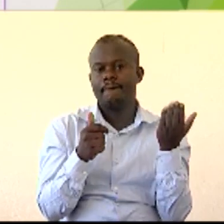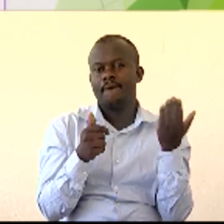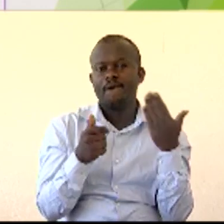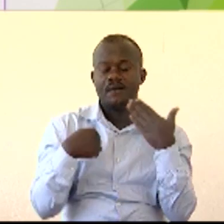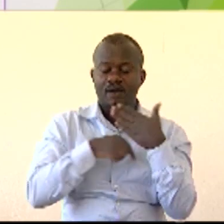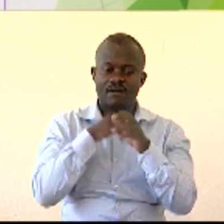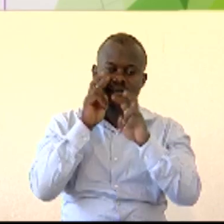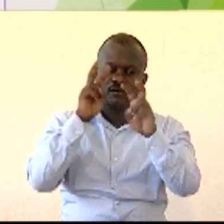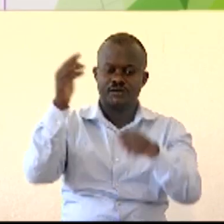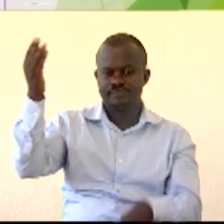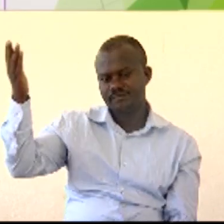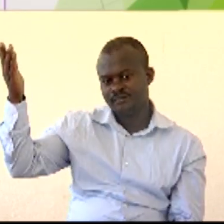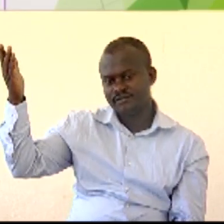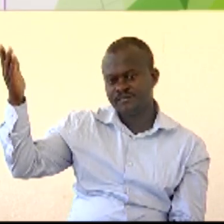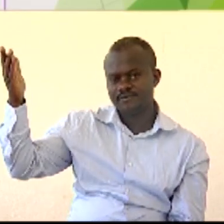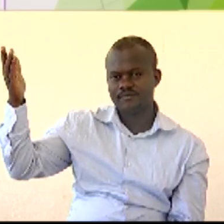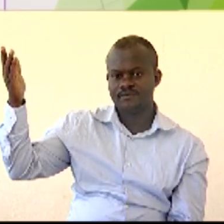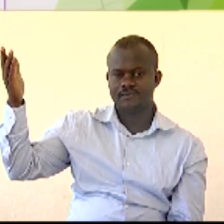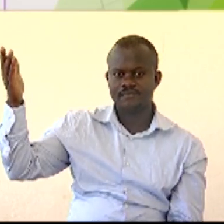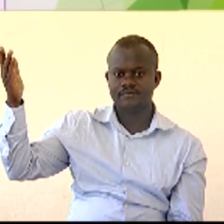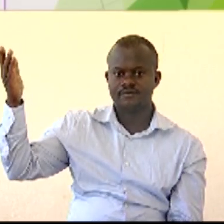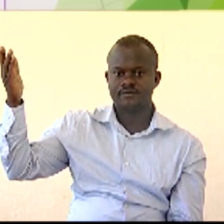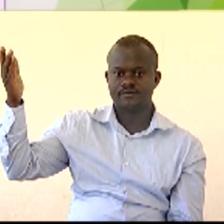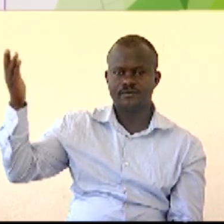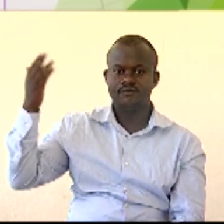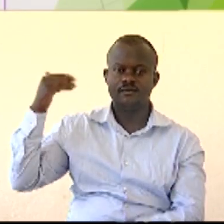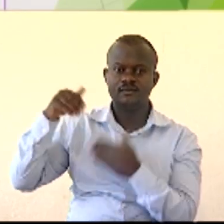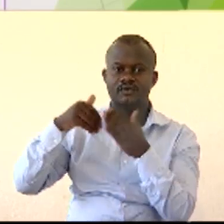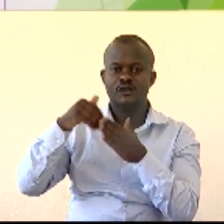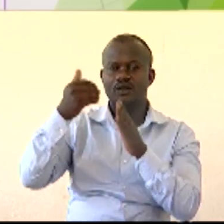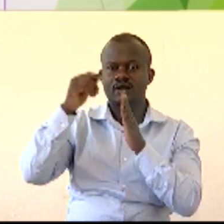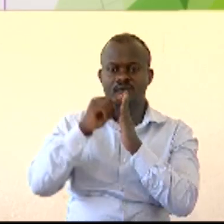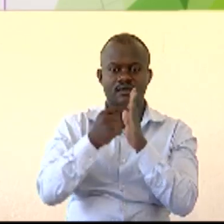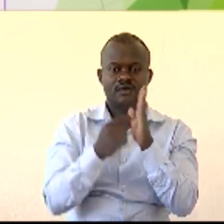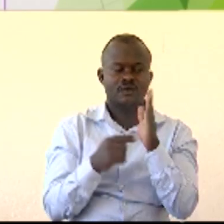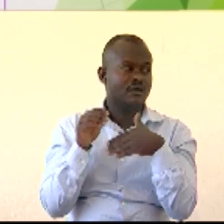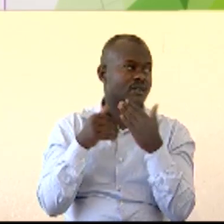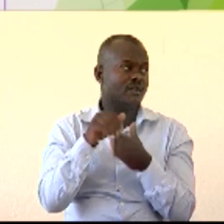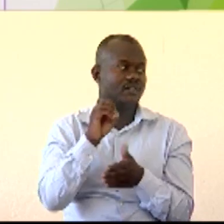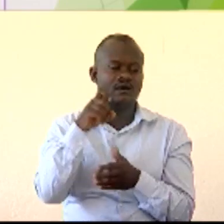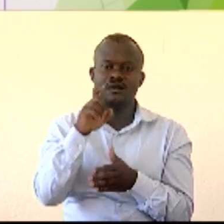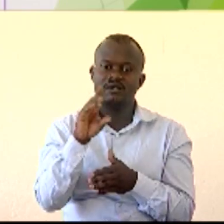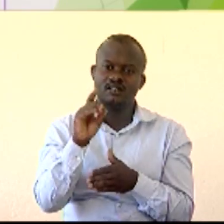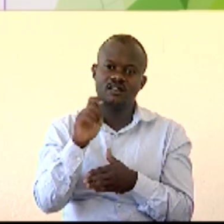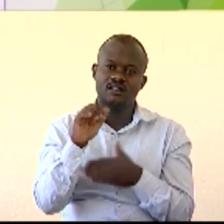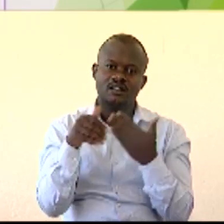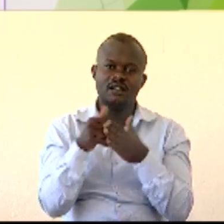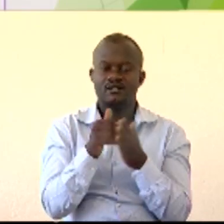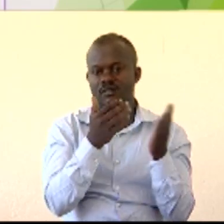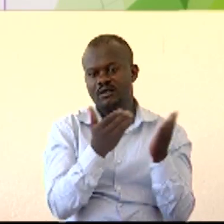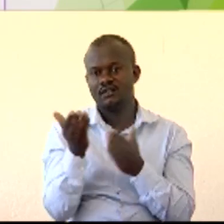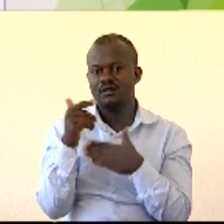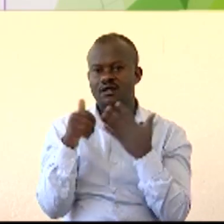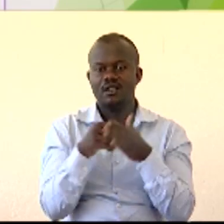at the screens. When you look at the screen, we have the element, and then we have oxidation state, and then exceptions. Those are